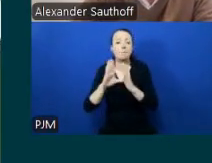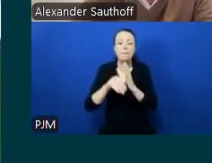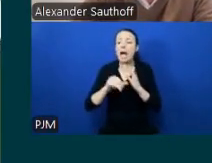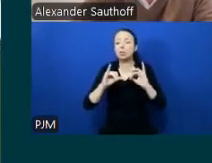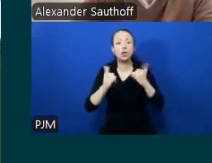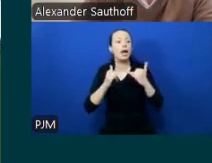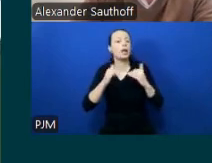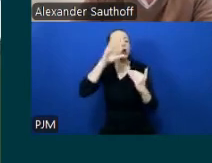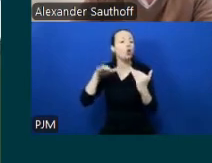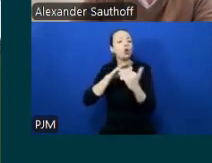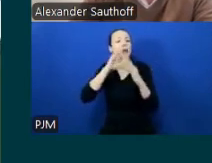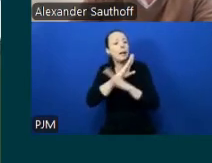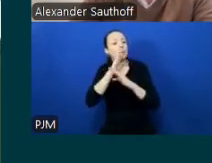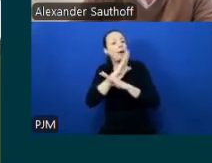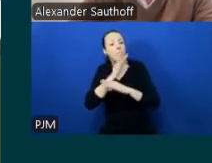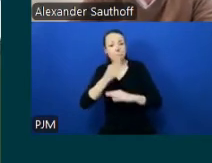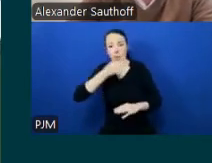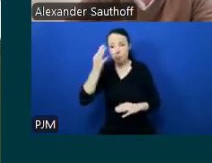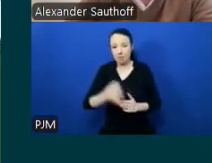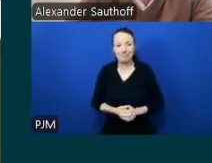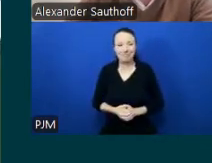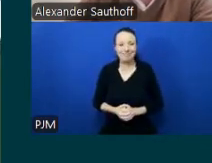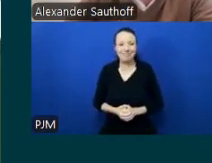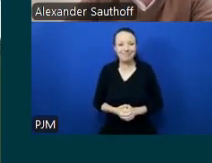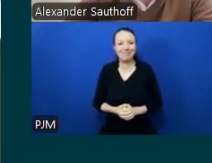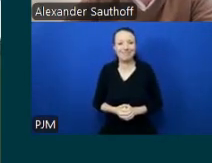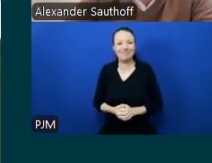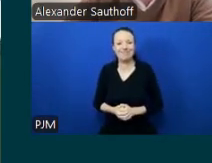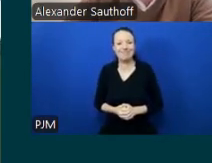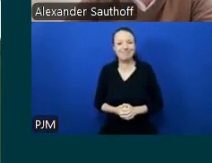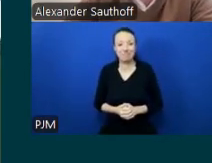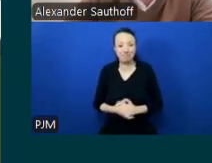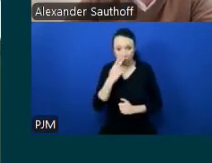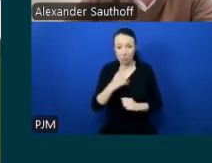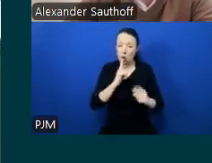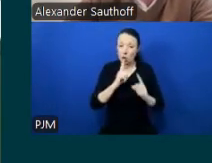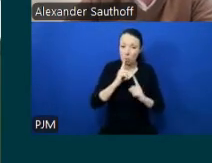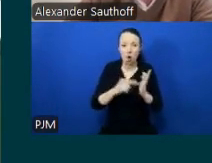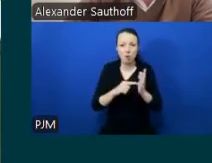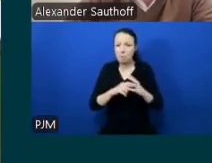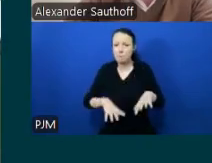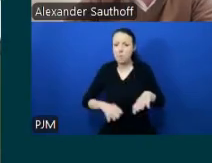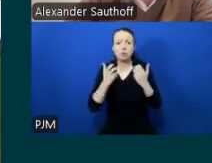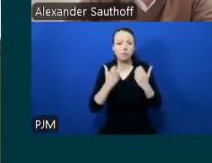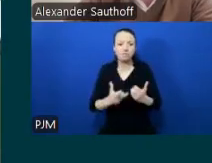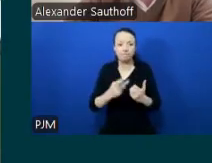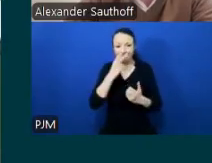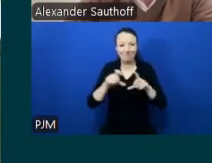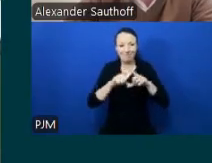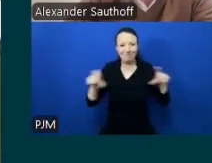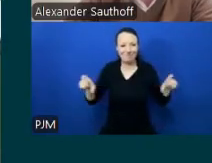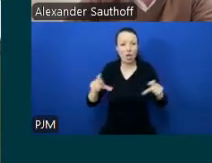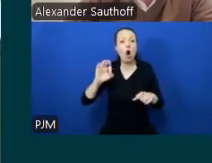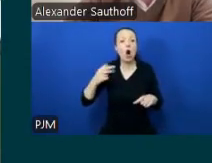To frame this discussion, I would like to start with a statement from the United Nations, which says green